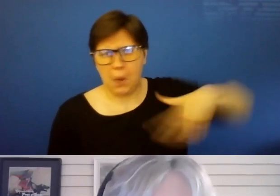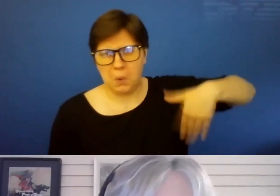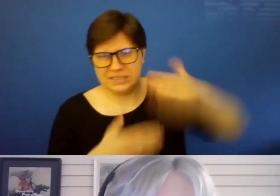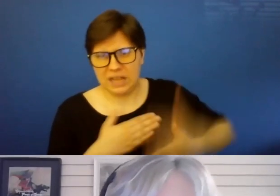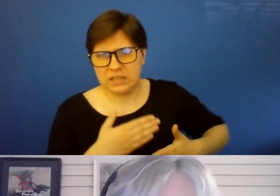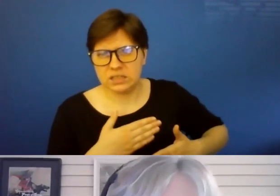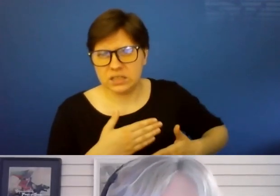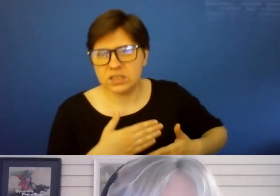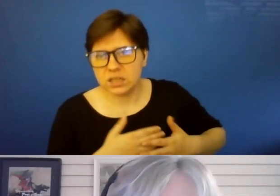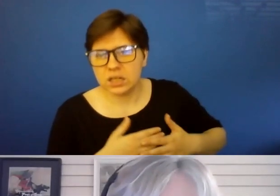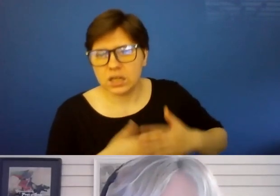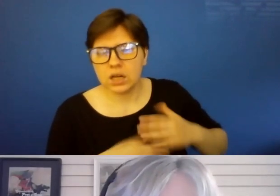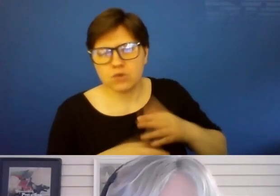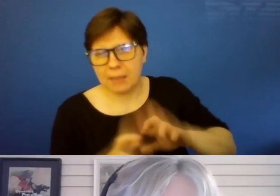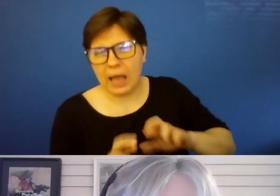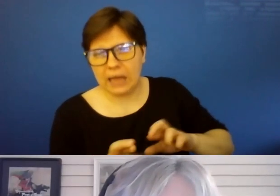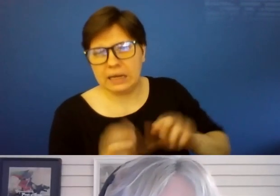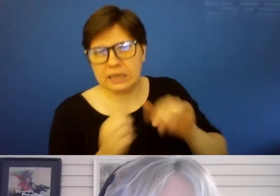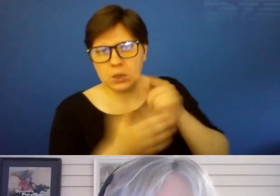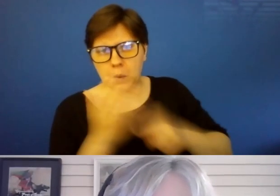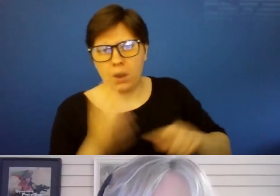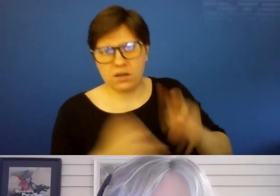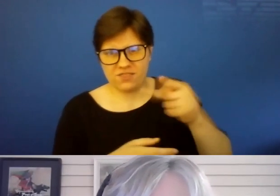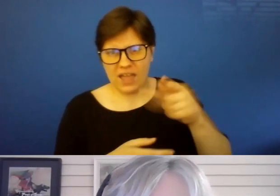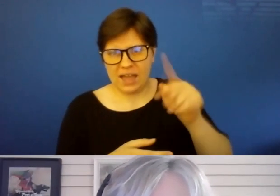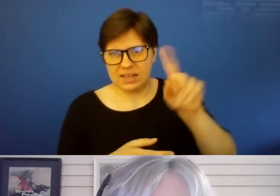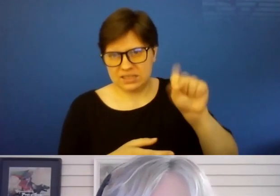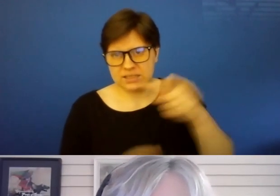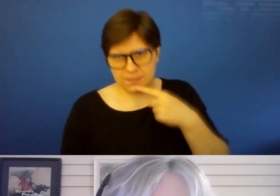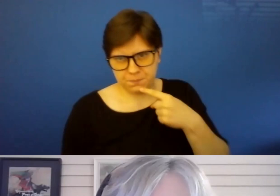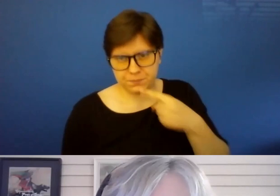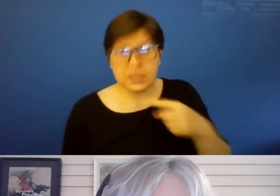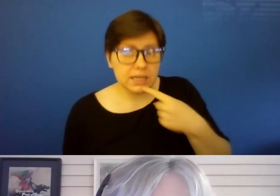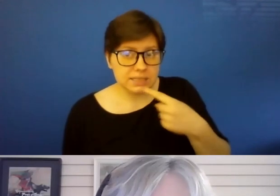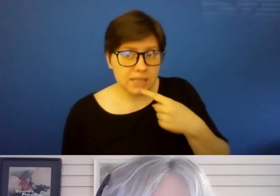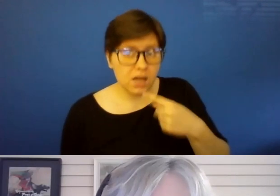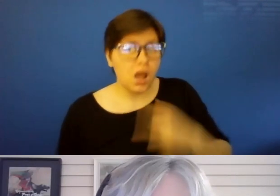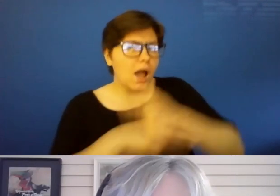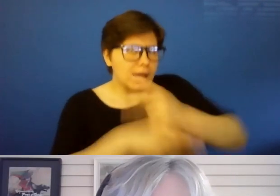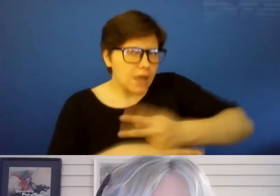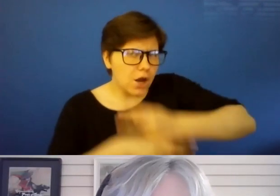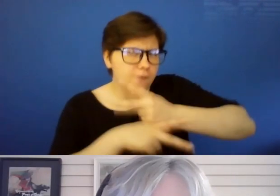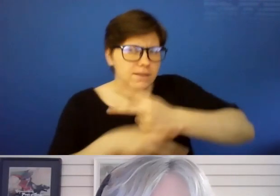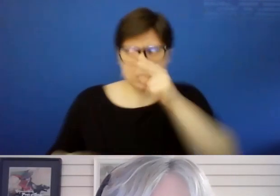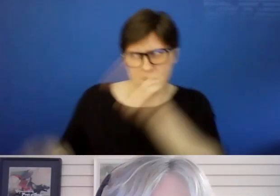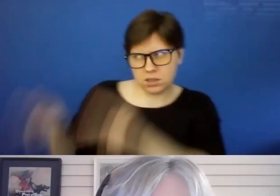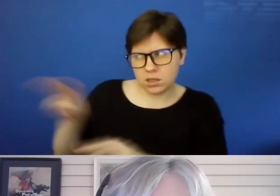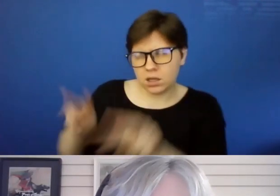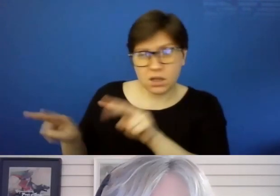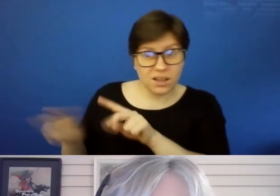to what Thaddeus said quickly? Now, he says that they carefully consider people, but